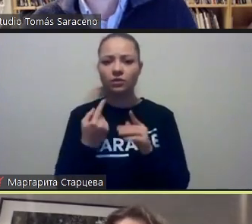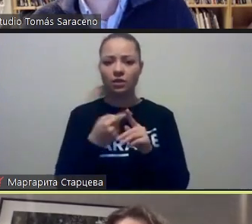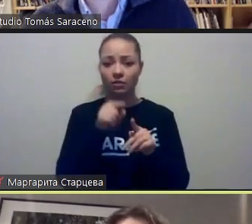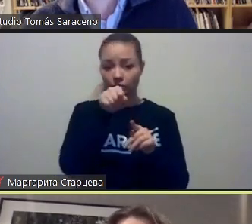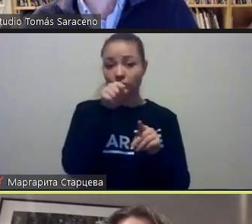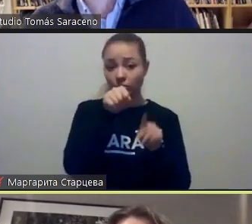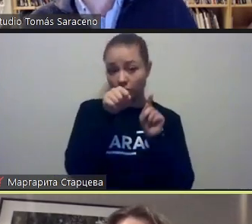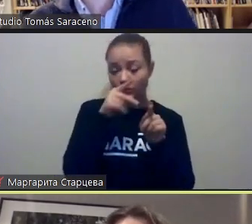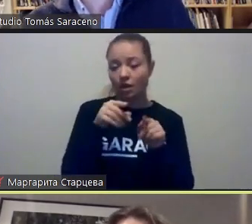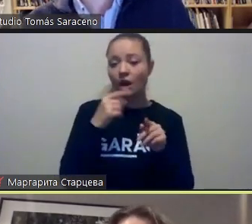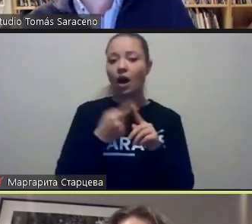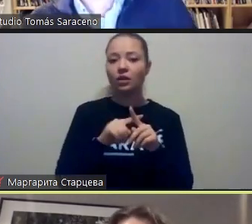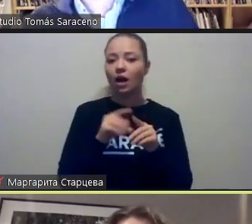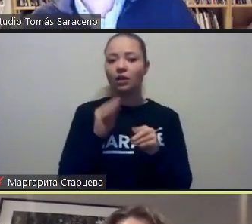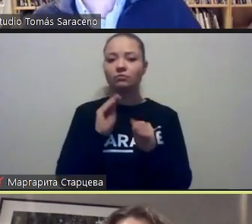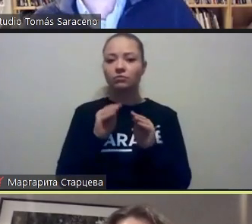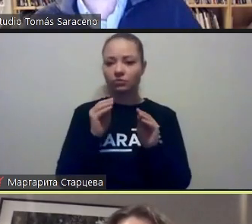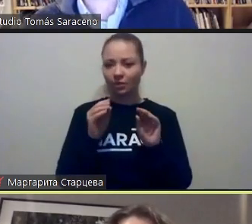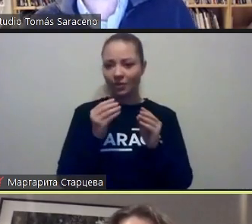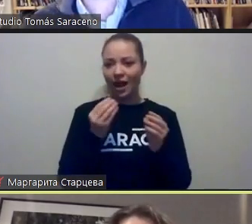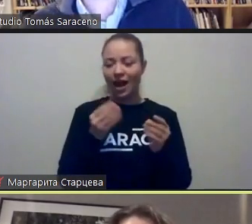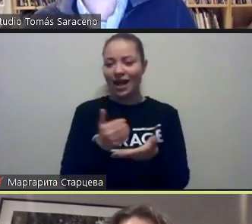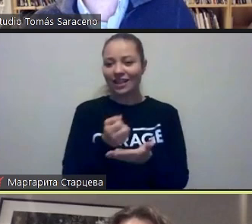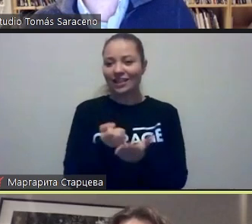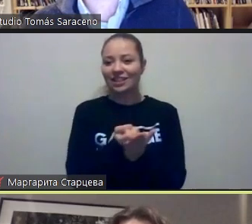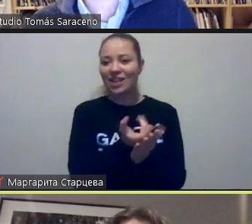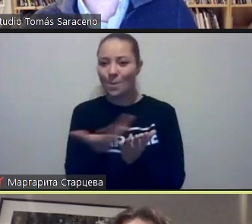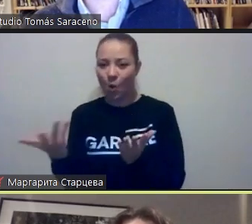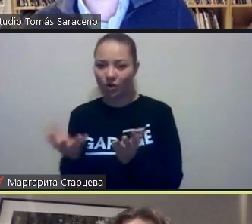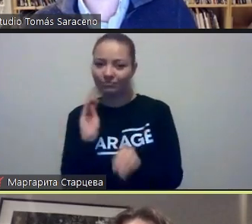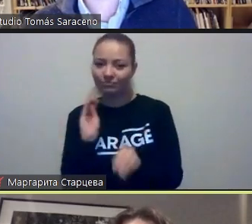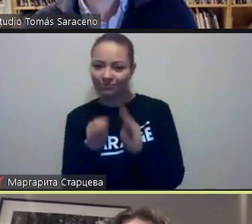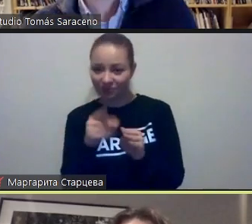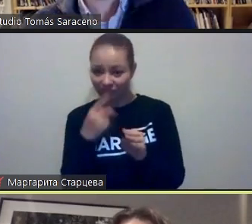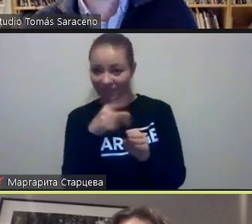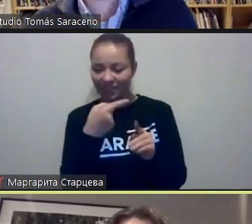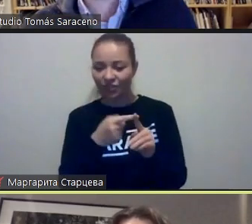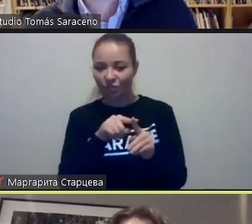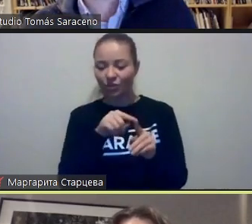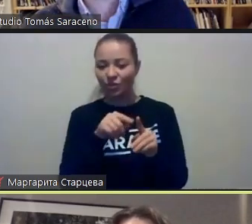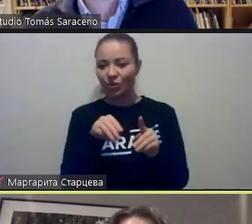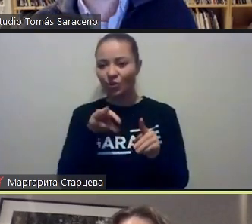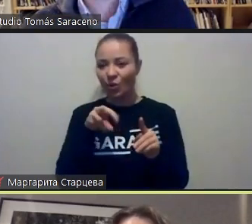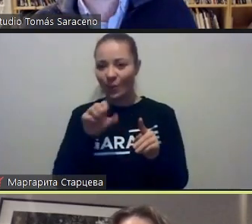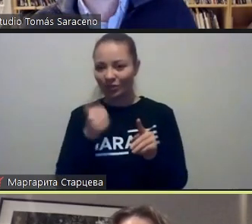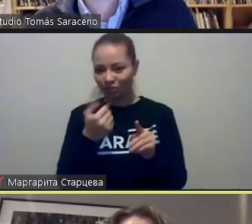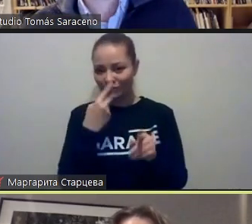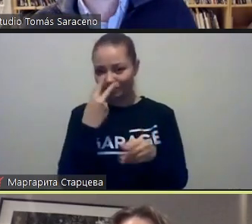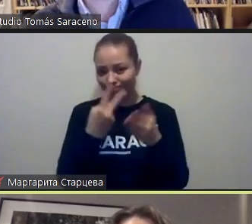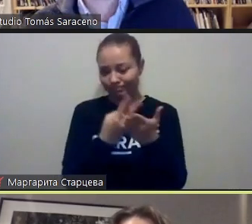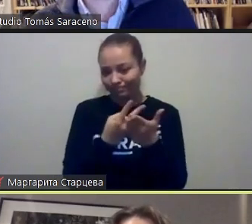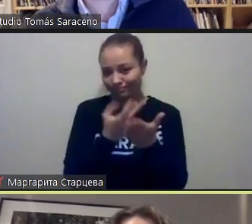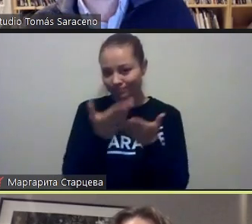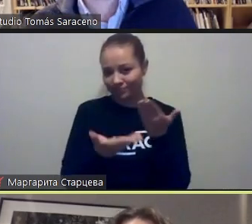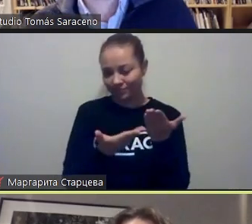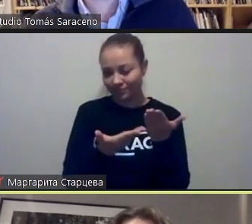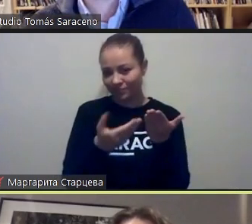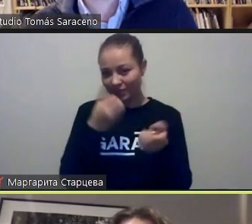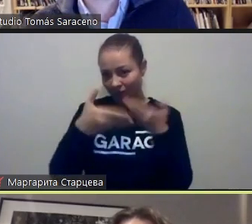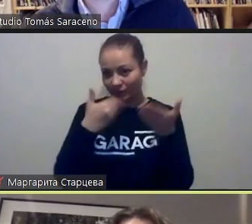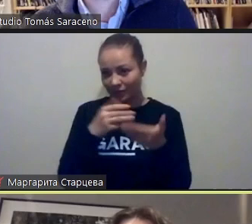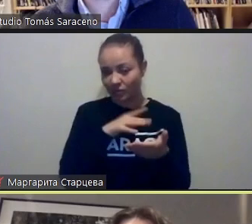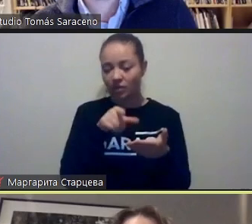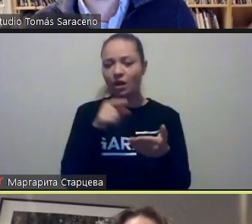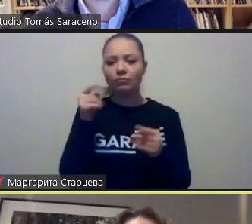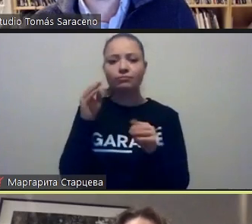That is a kit to launch an aerosolar sculpture, just as you see here